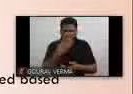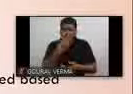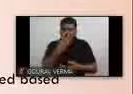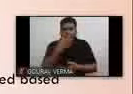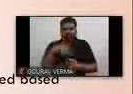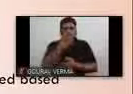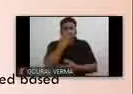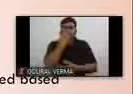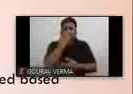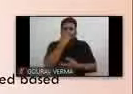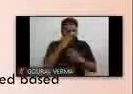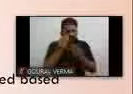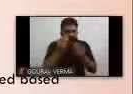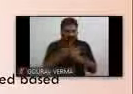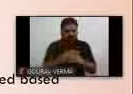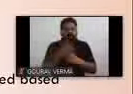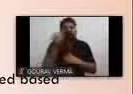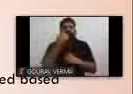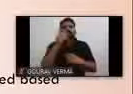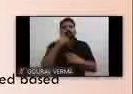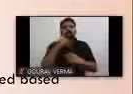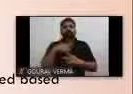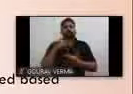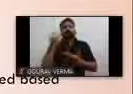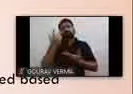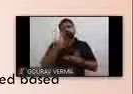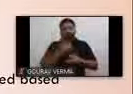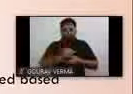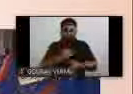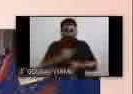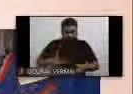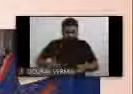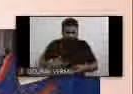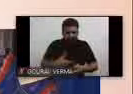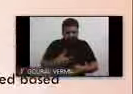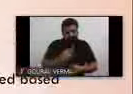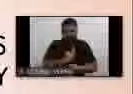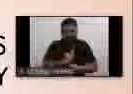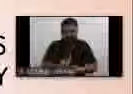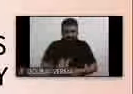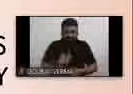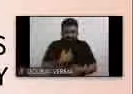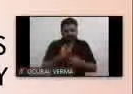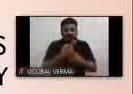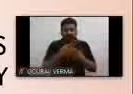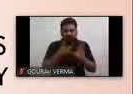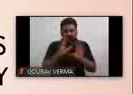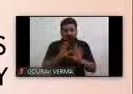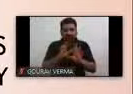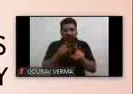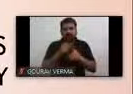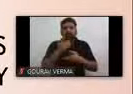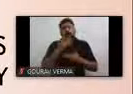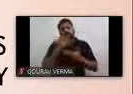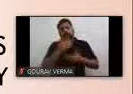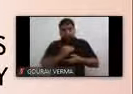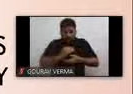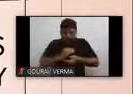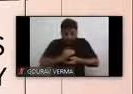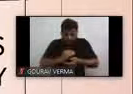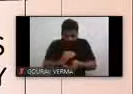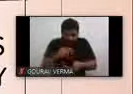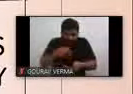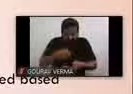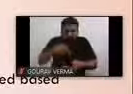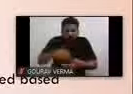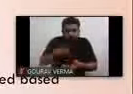have who got seizure after birth, or at the time of birth there was some problem,